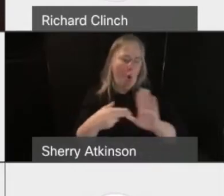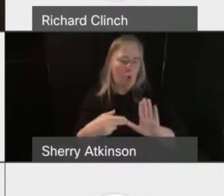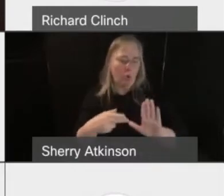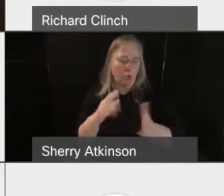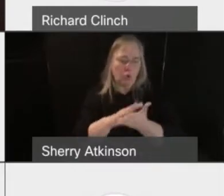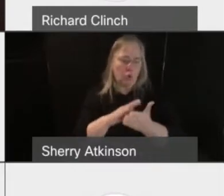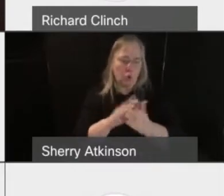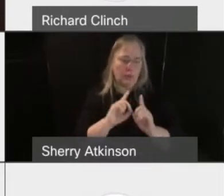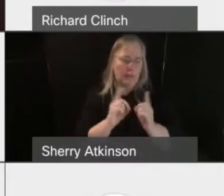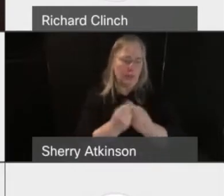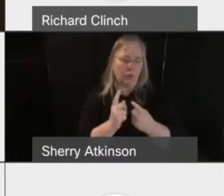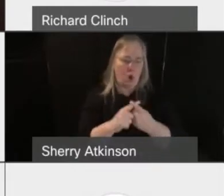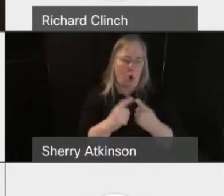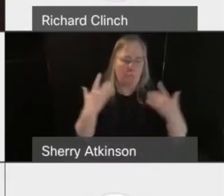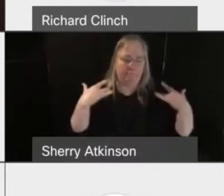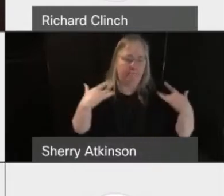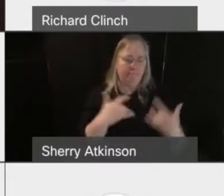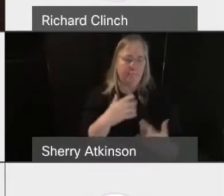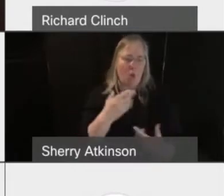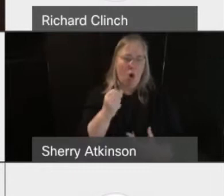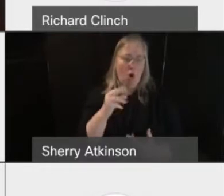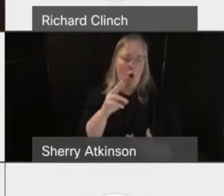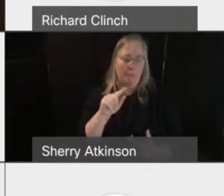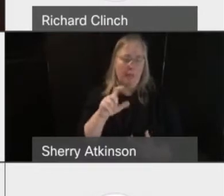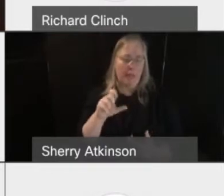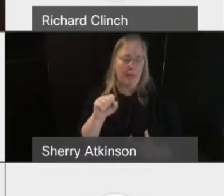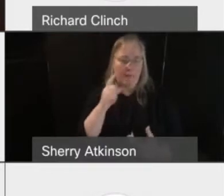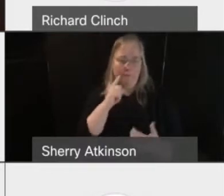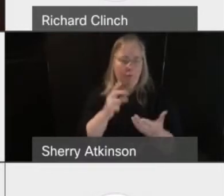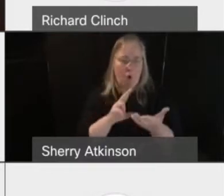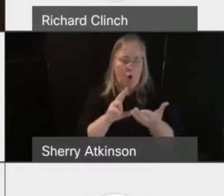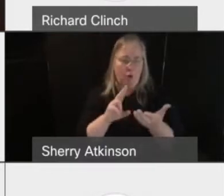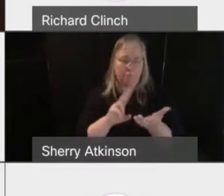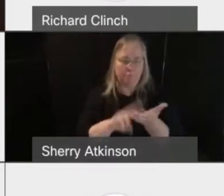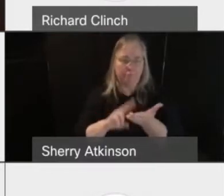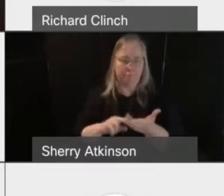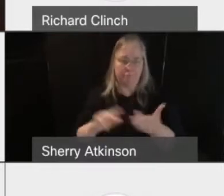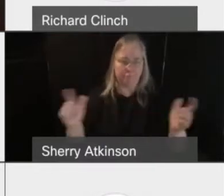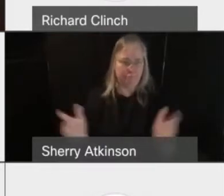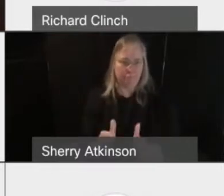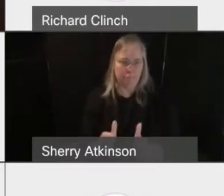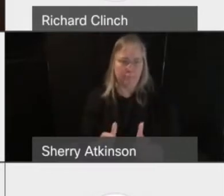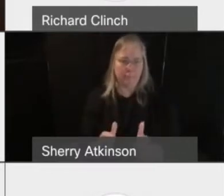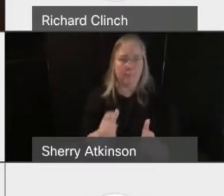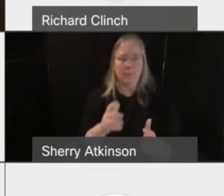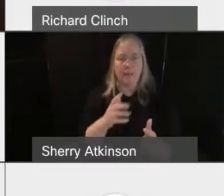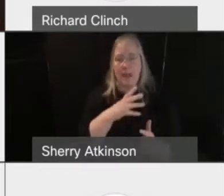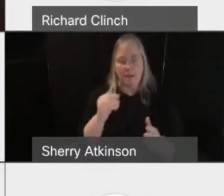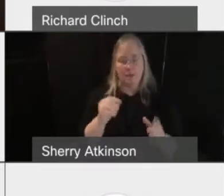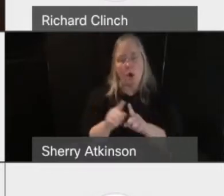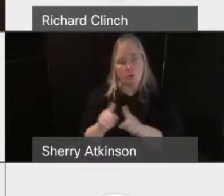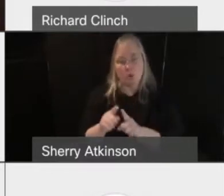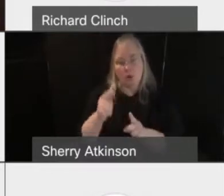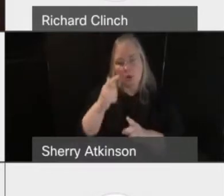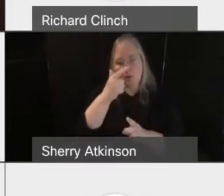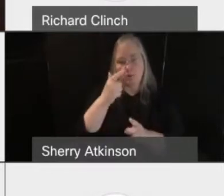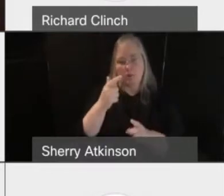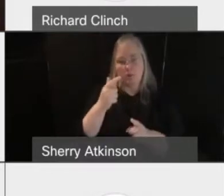that loss of state aid, both related to enrollment as well as related to the Curvin